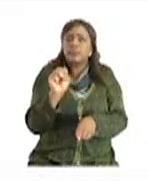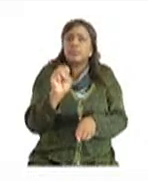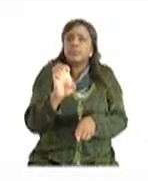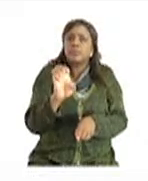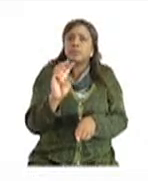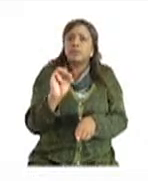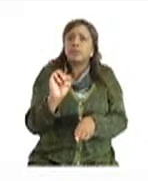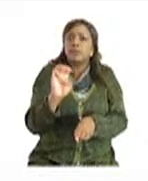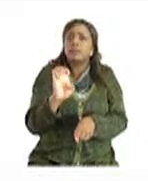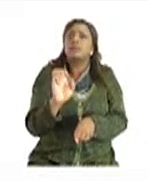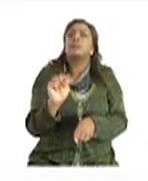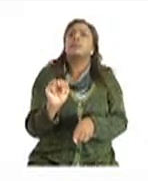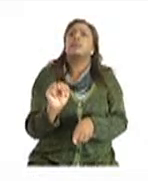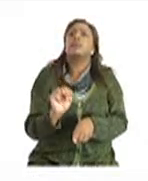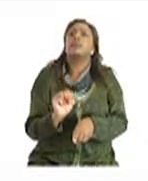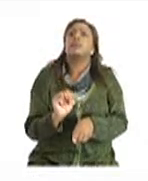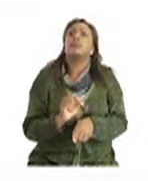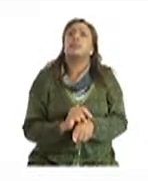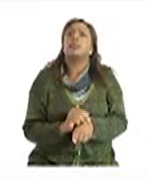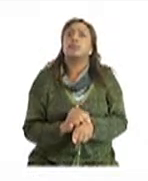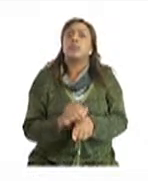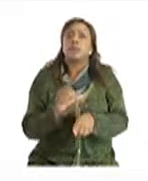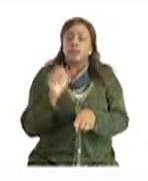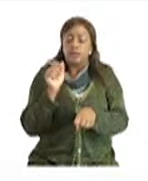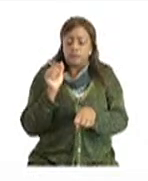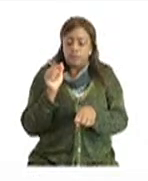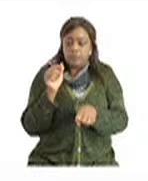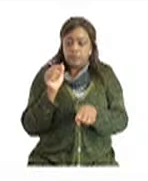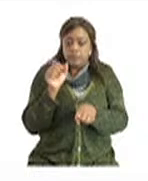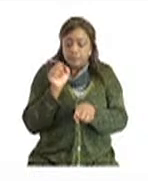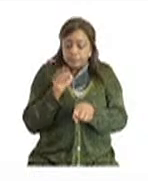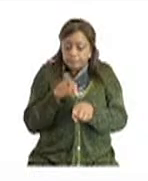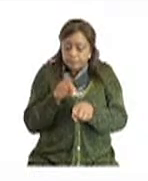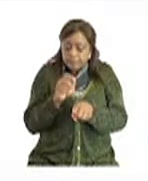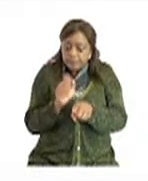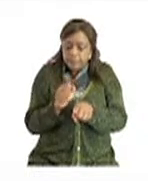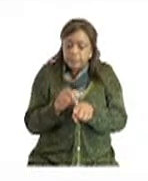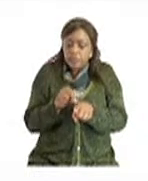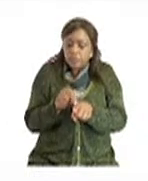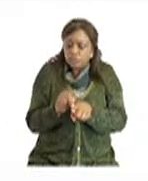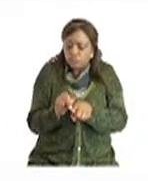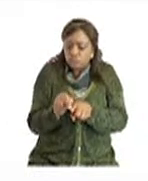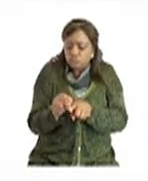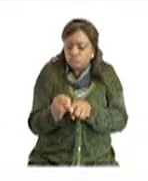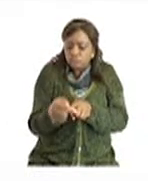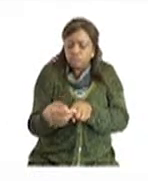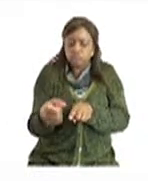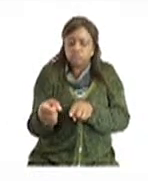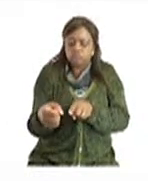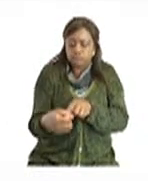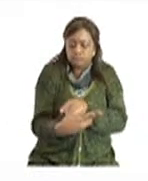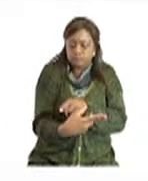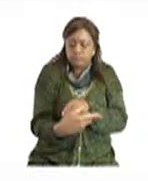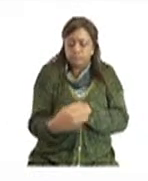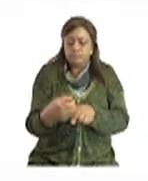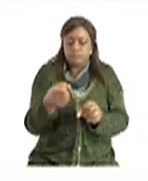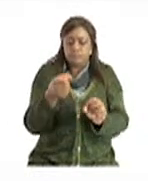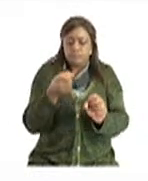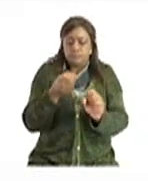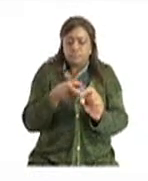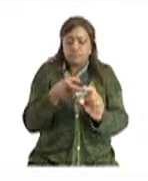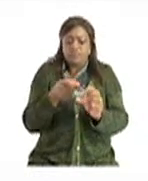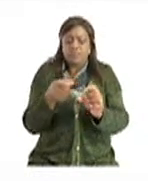Now, once the semen has been deposited, once the semen has been deposited into